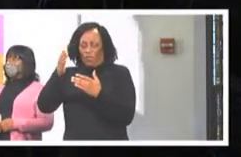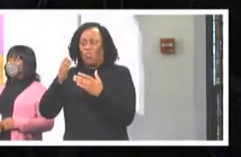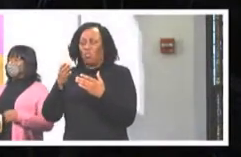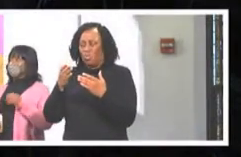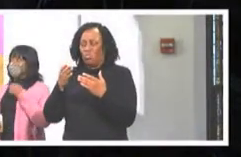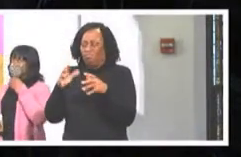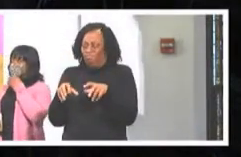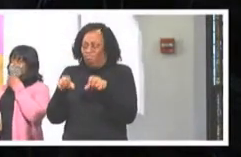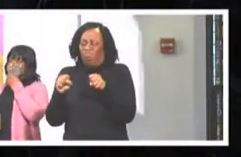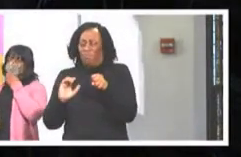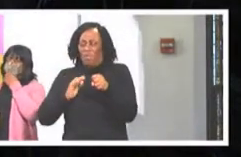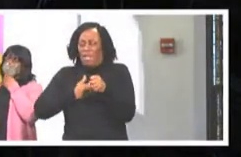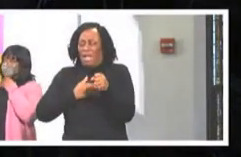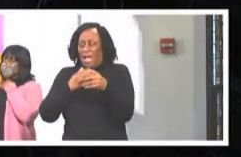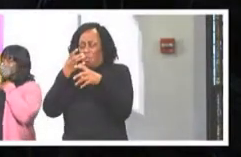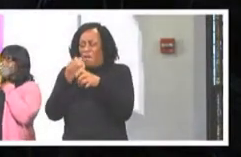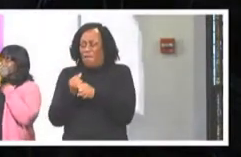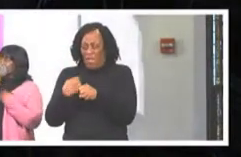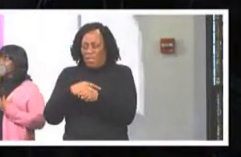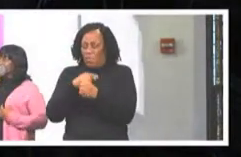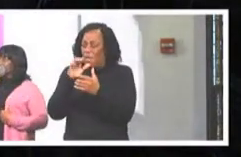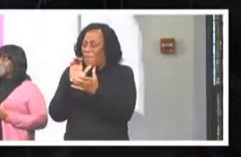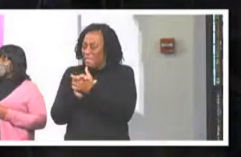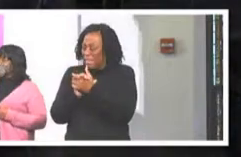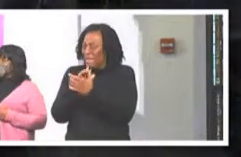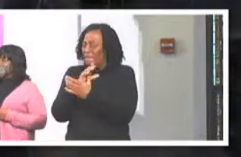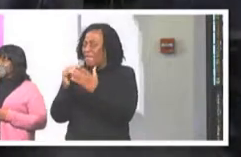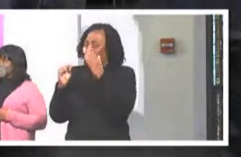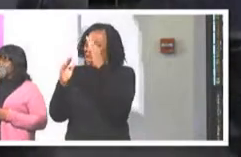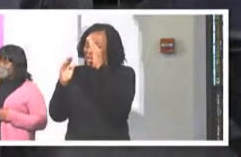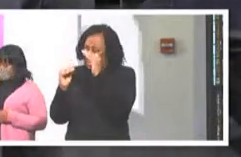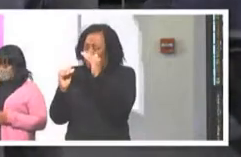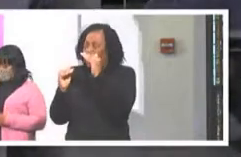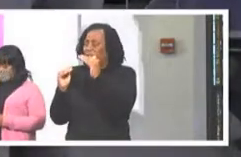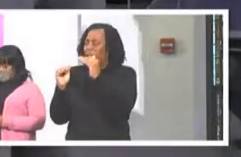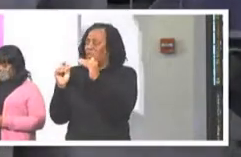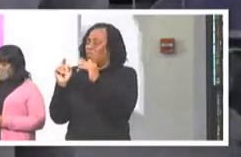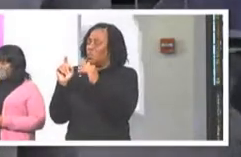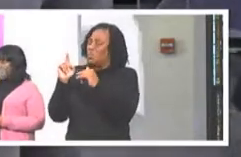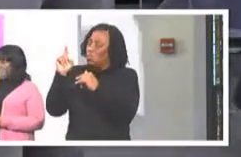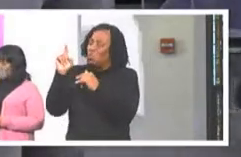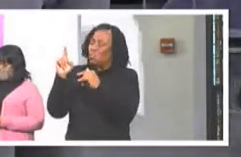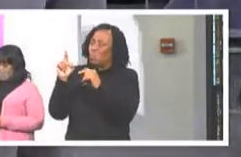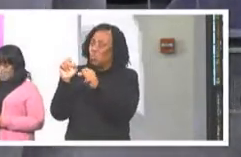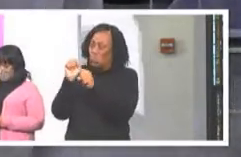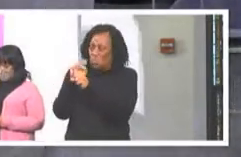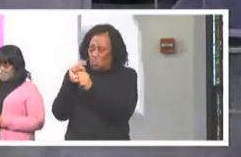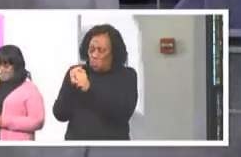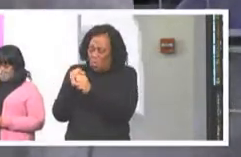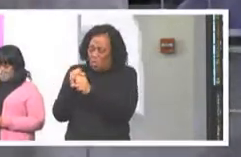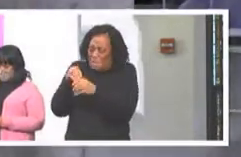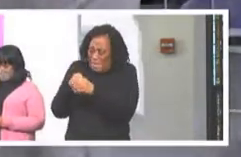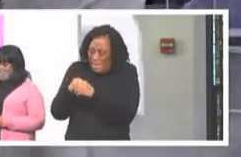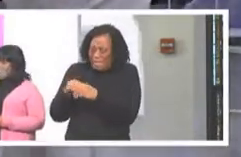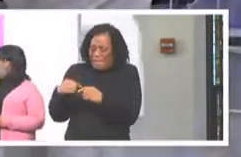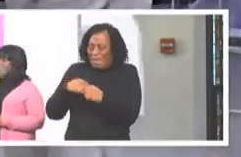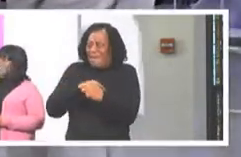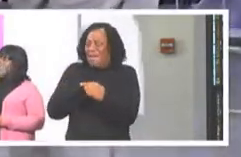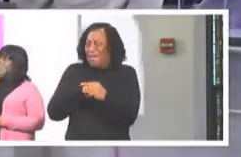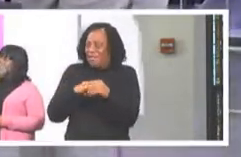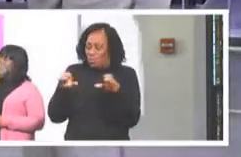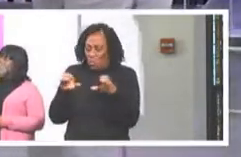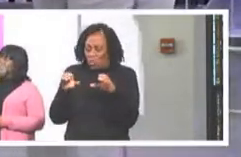worship service, Lord God, we are believing and expecting you, God, to work in a miraculous way. We are expecting you, God, to do